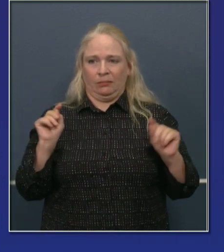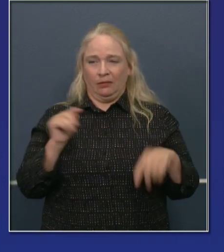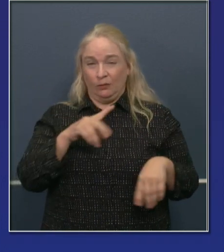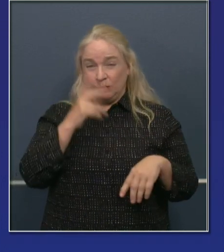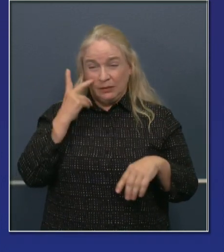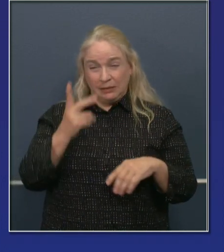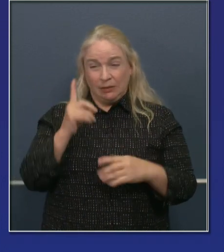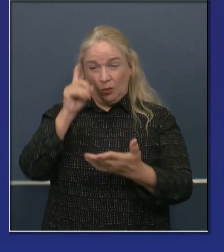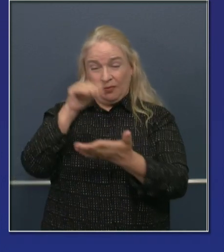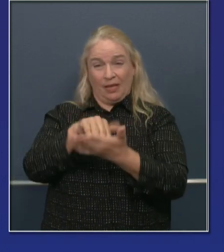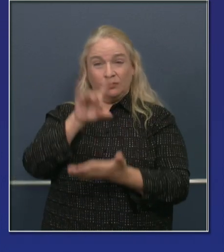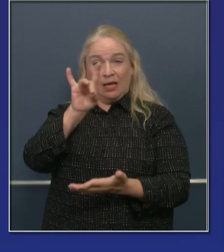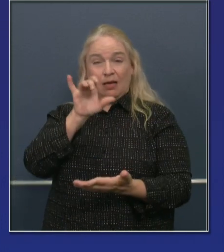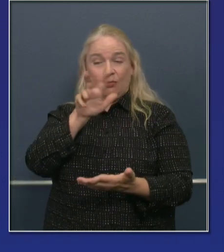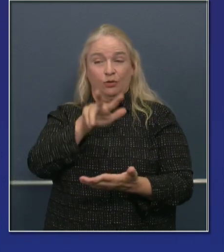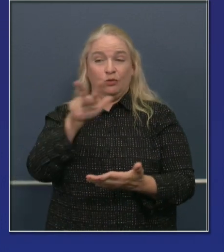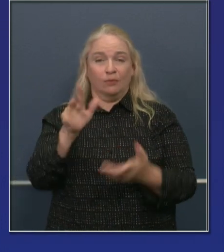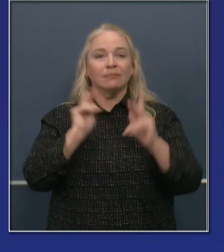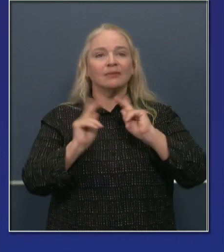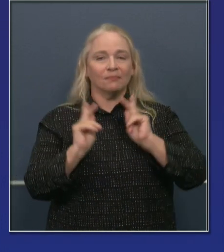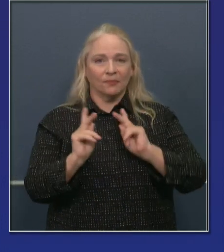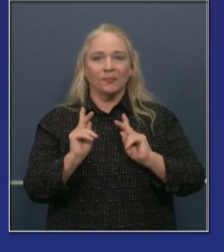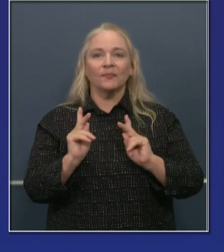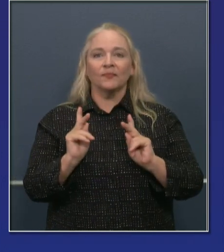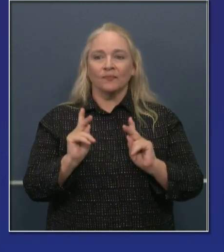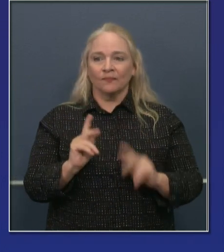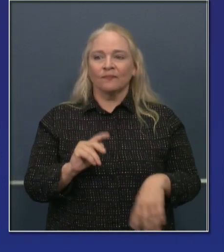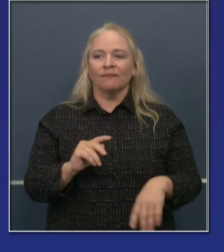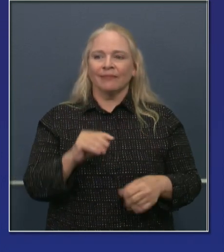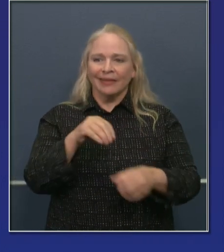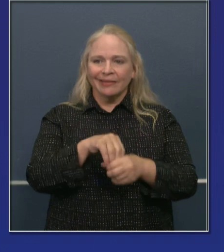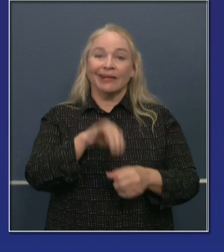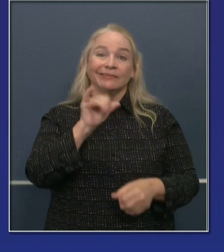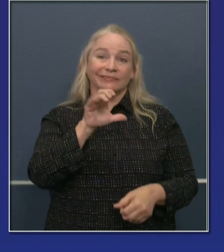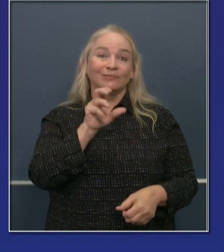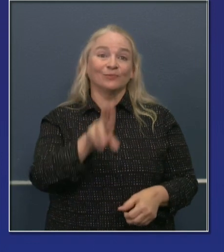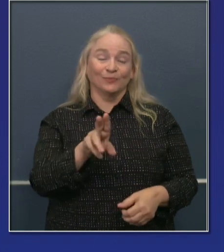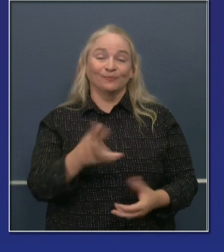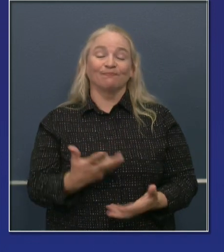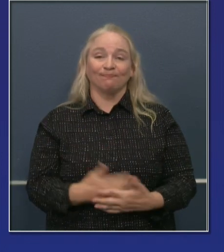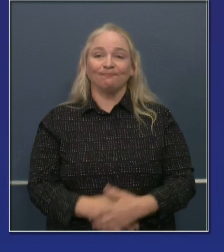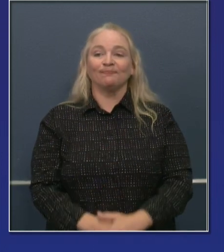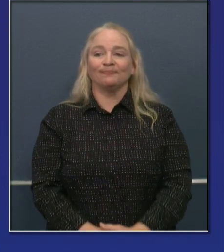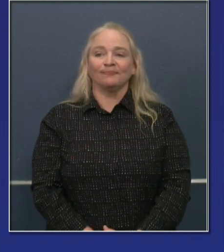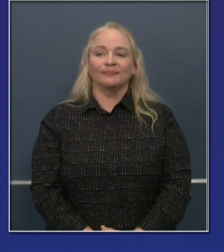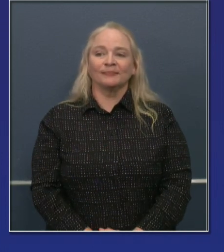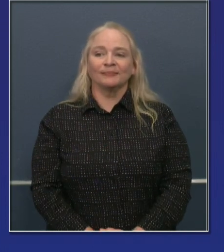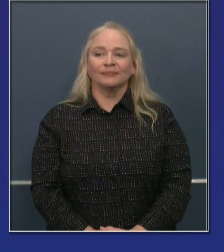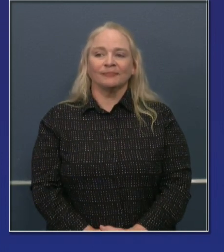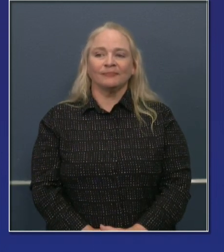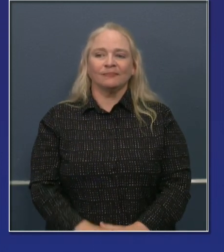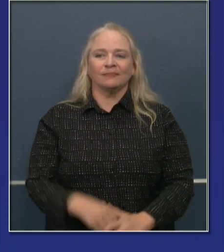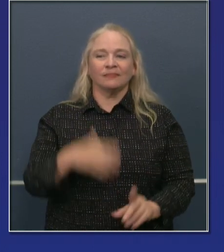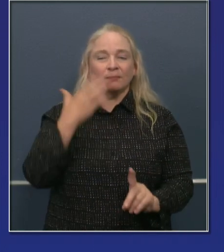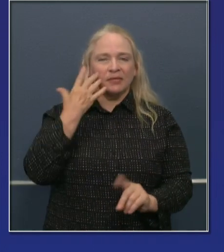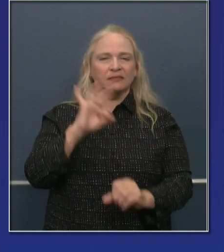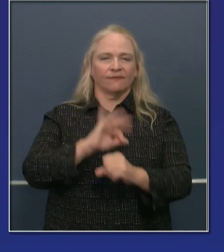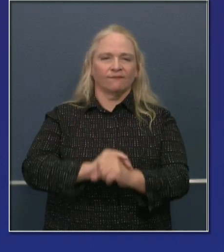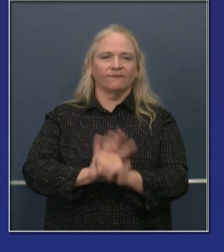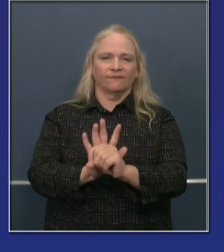1,833 individuals now admitted in our ICUs. That represents a